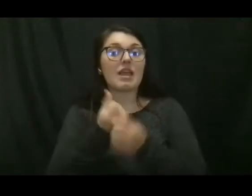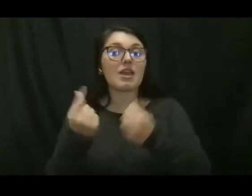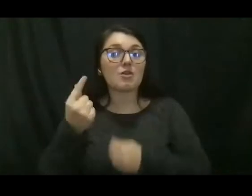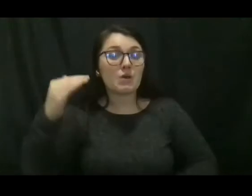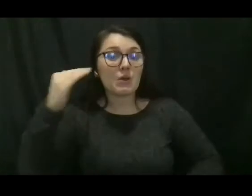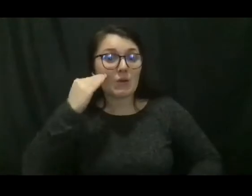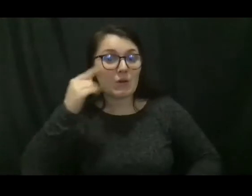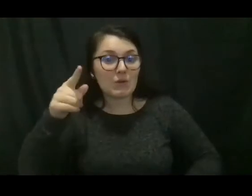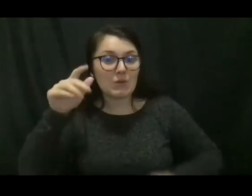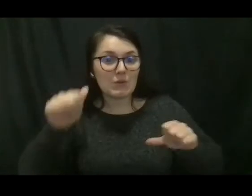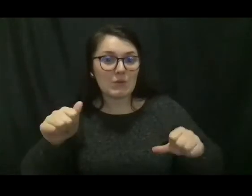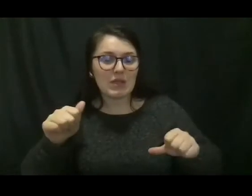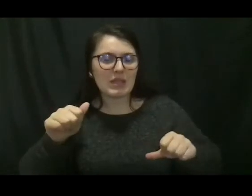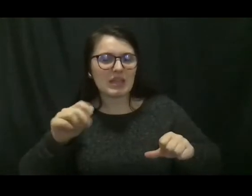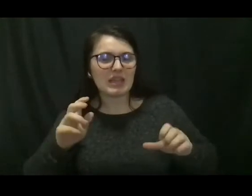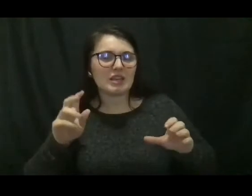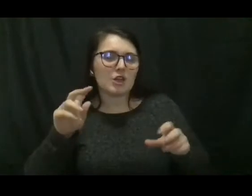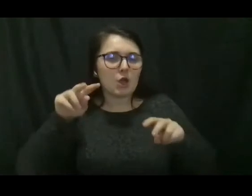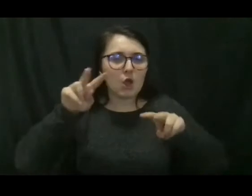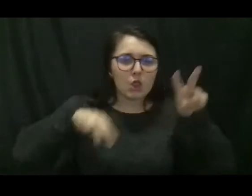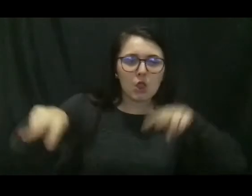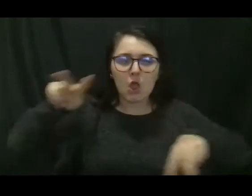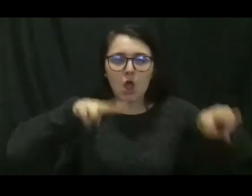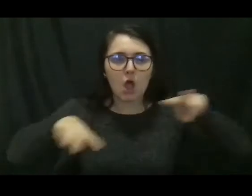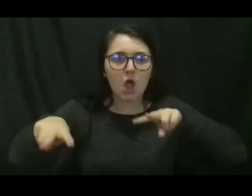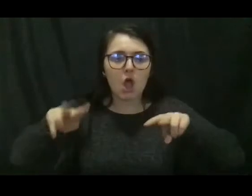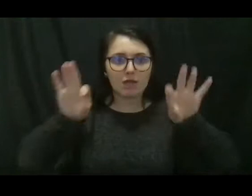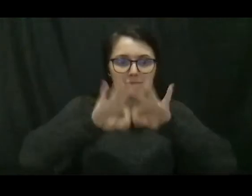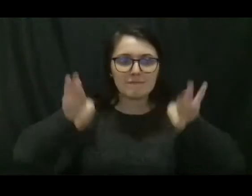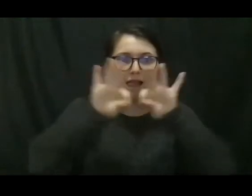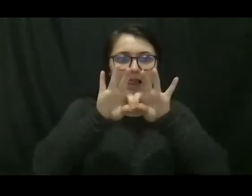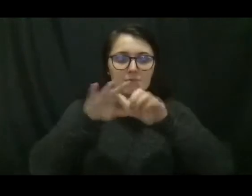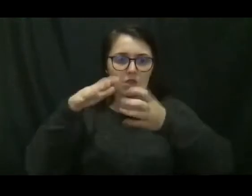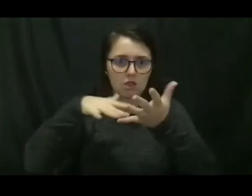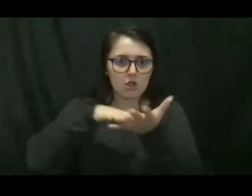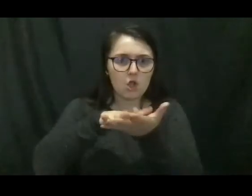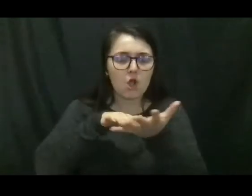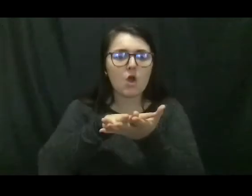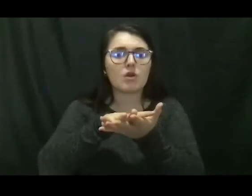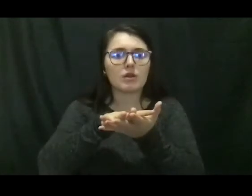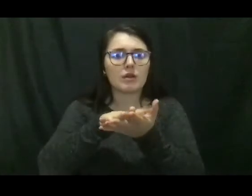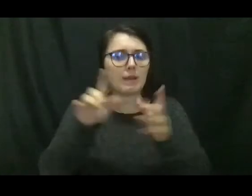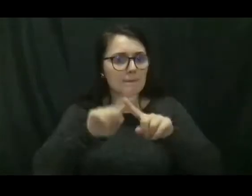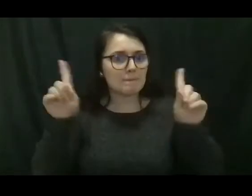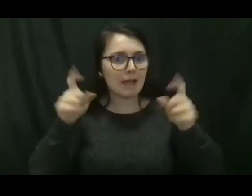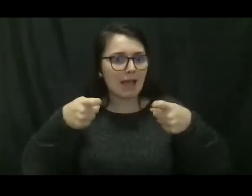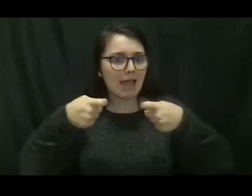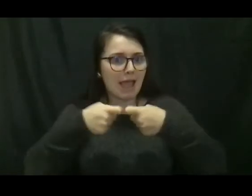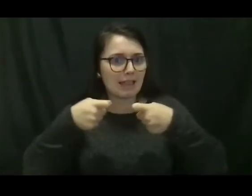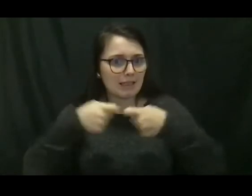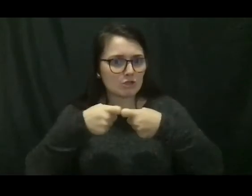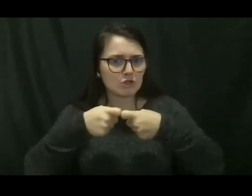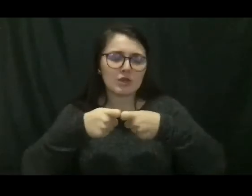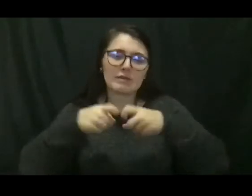can dive for treasure in the ocean, but our neighbor Steve, the electrician, dives for buried treasure